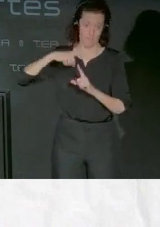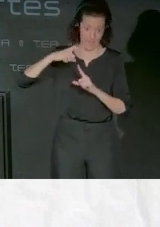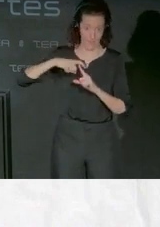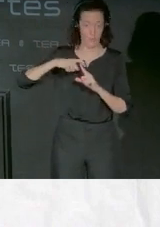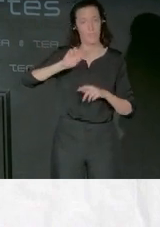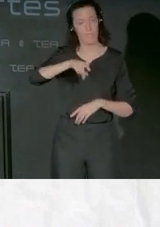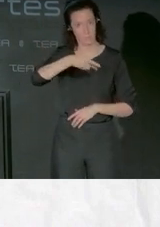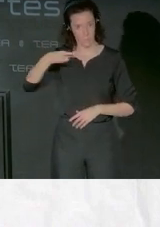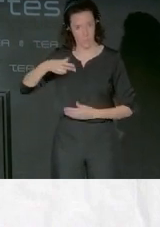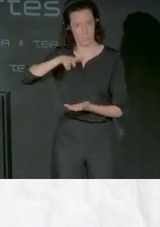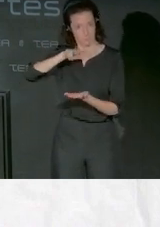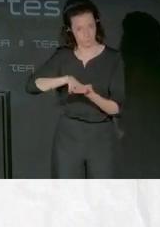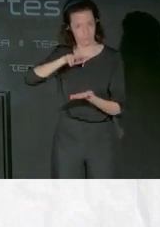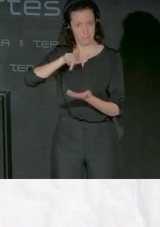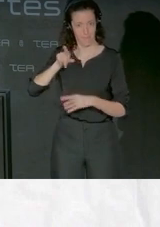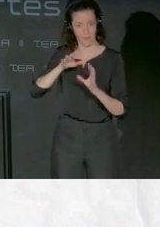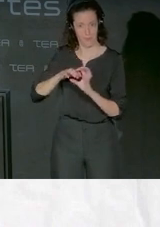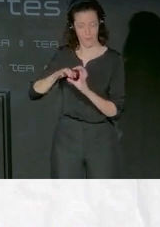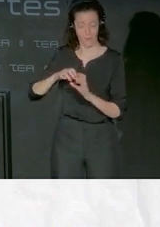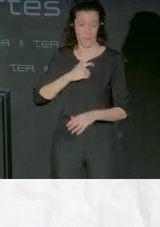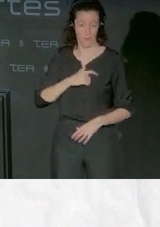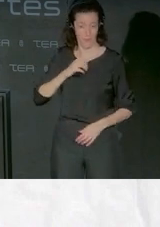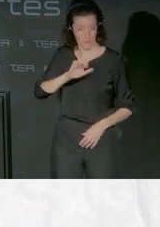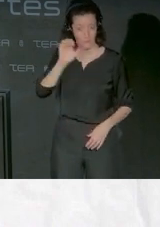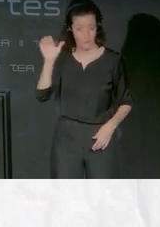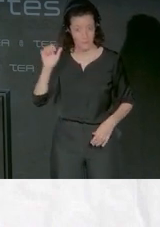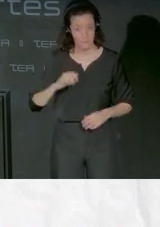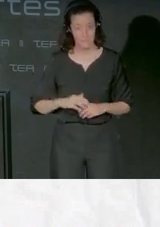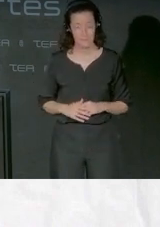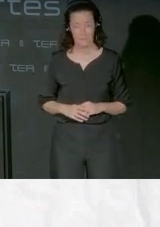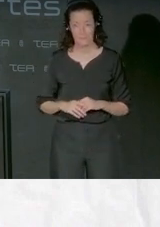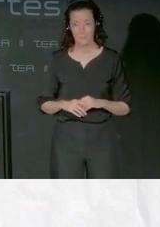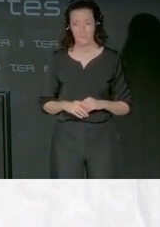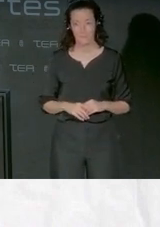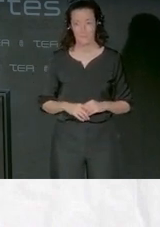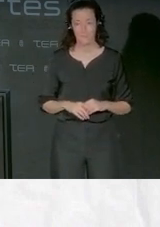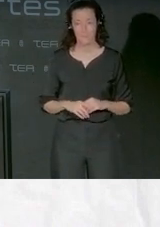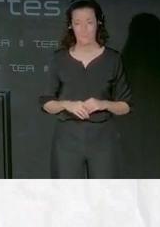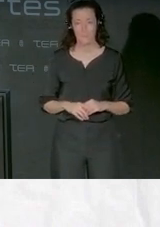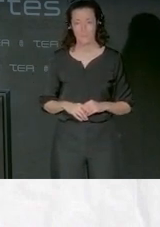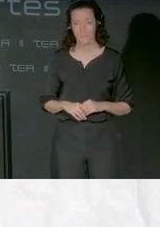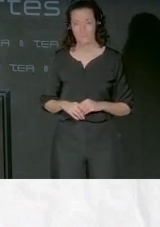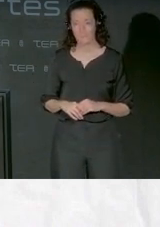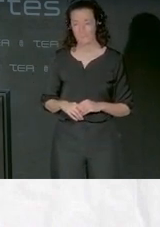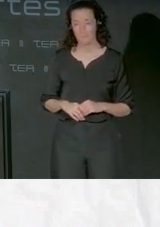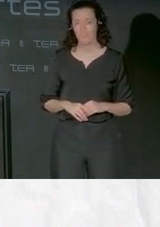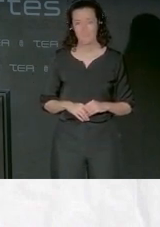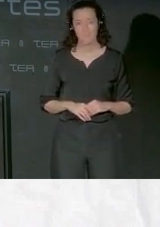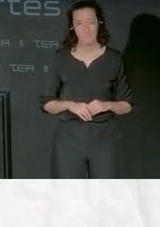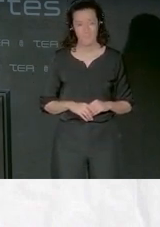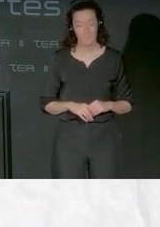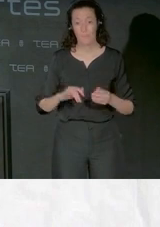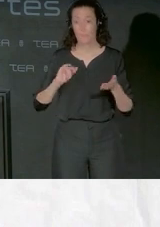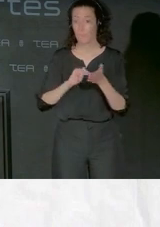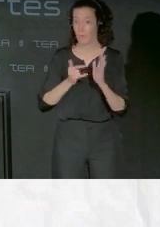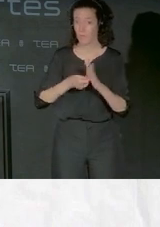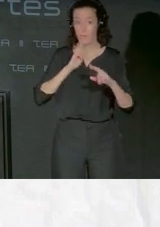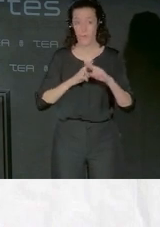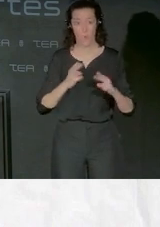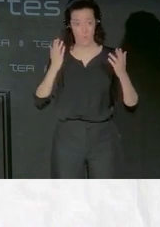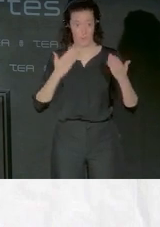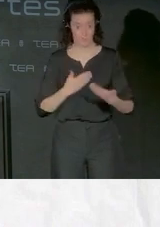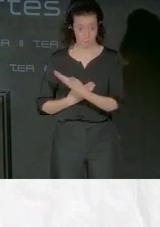this European Media Industry Outlook. And as we know, the Spanish Presidency has put this high on